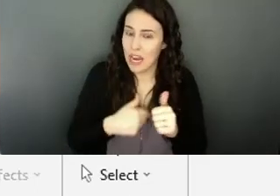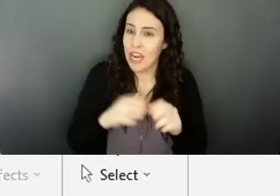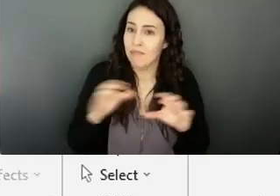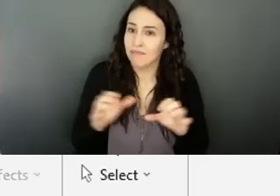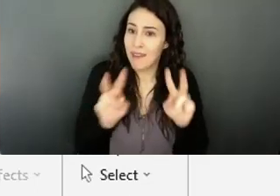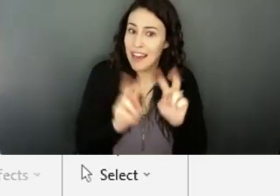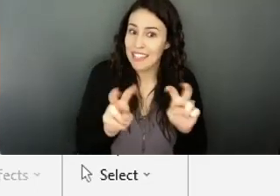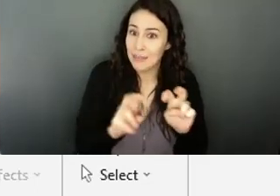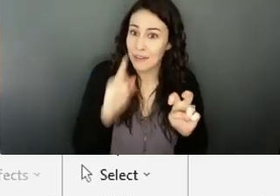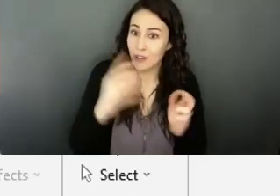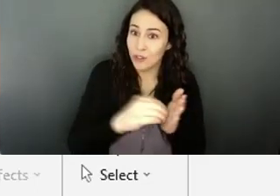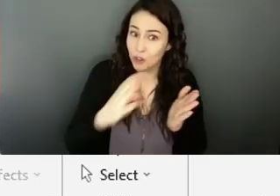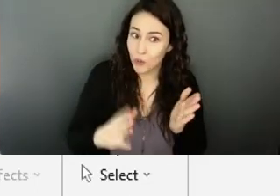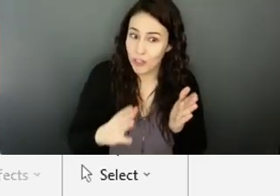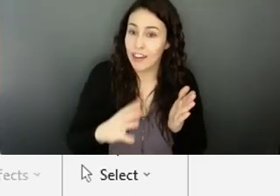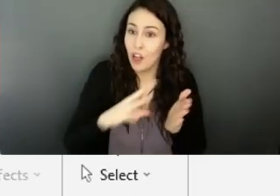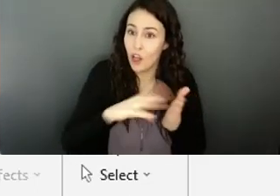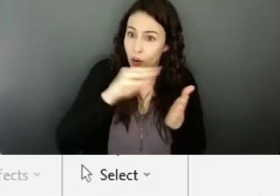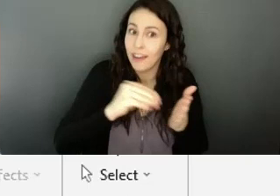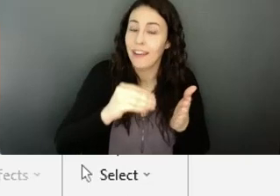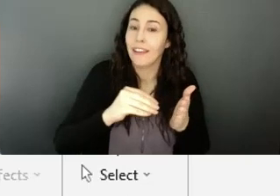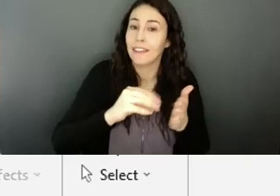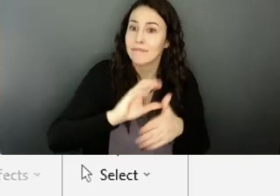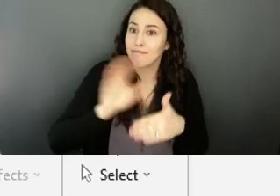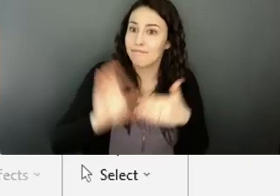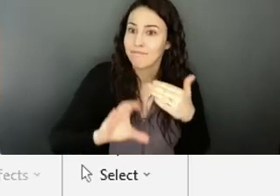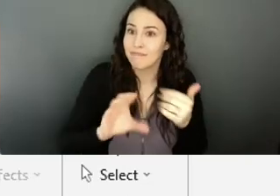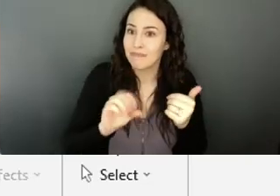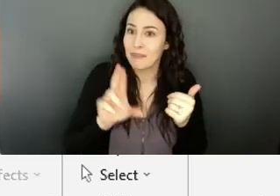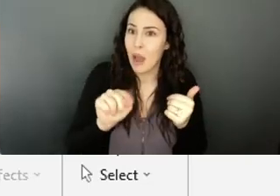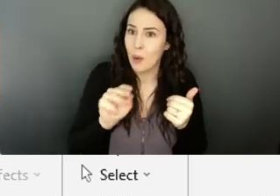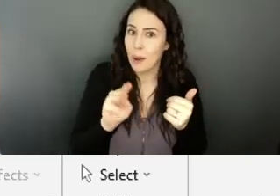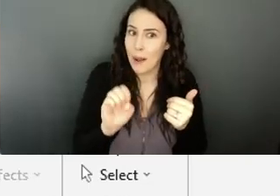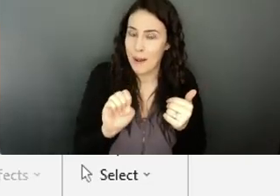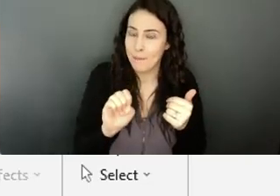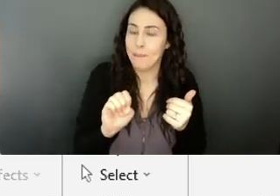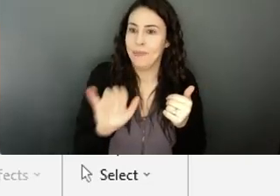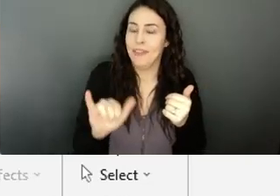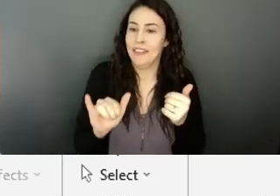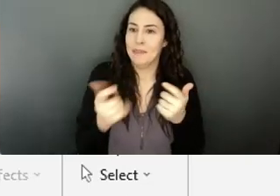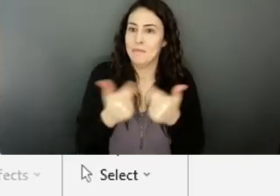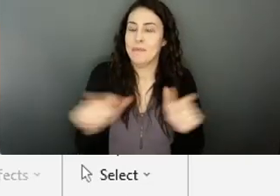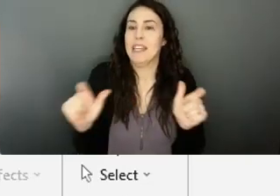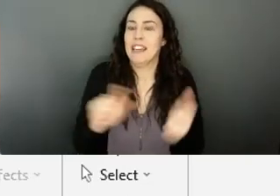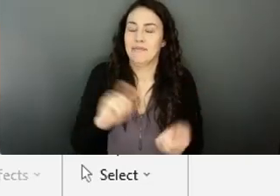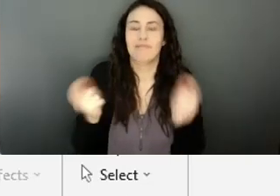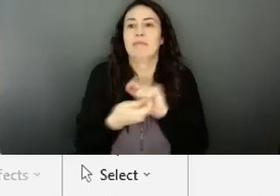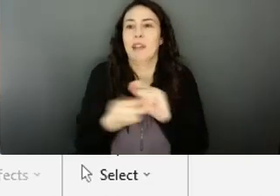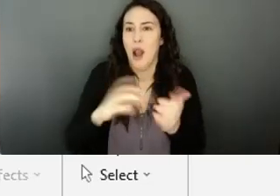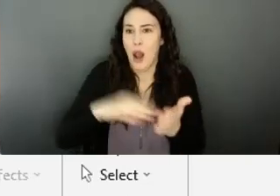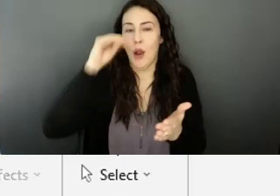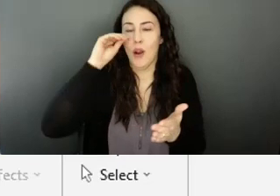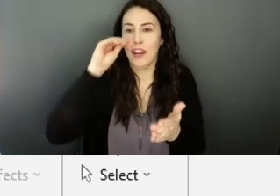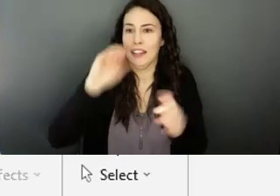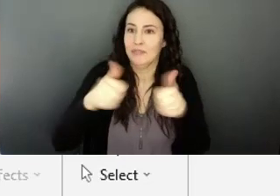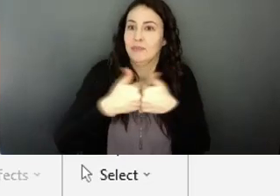learning outcomes. So we had a very big learning curve for doing what we